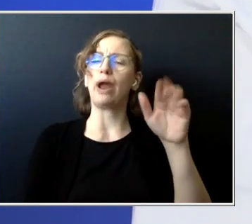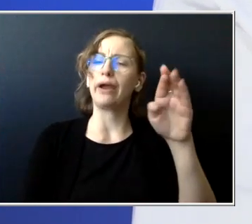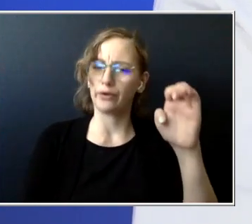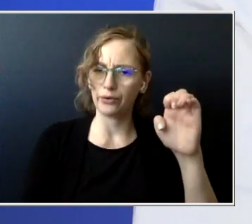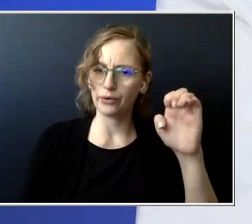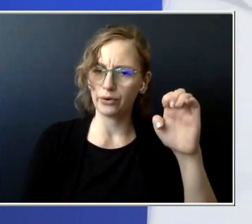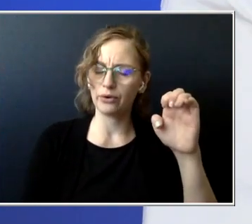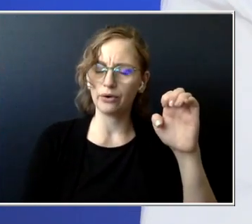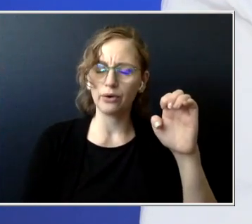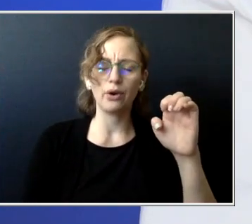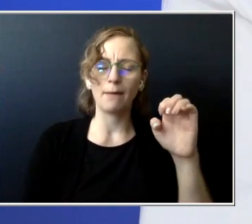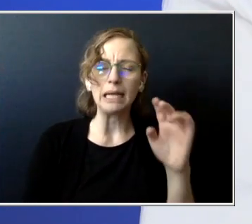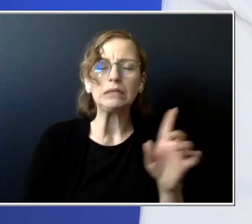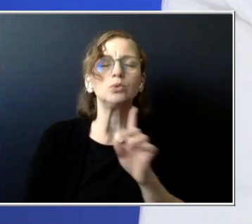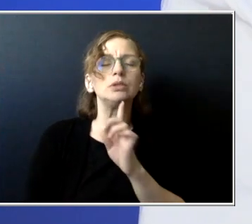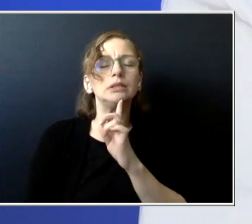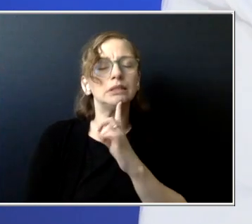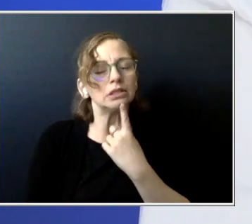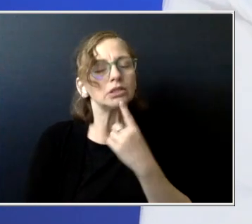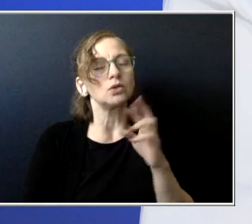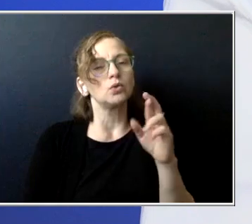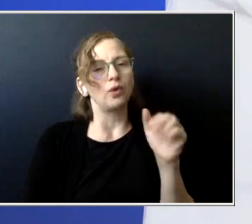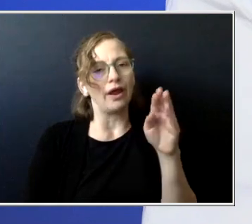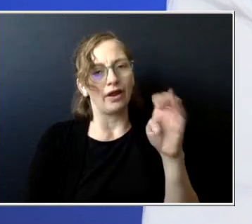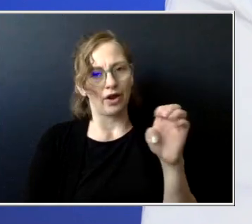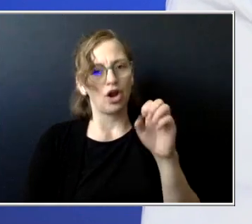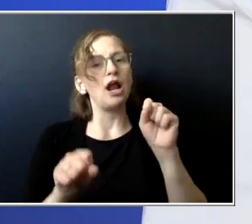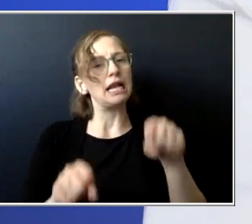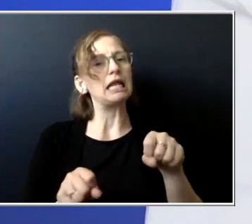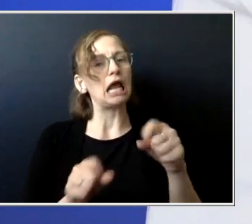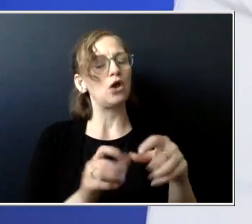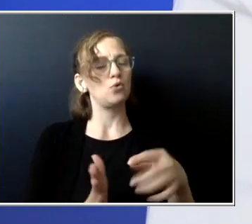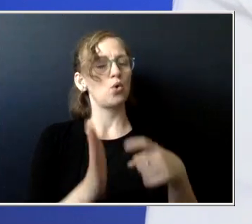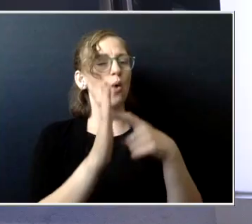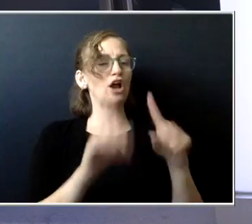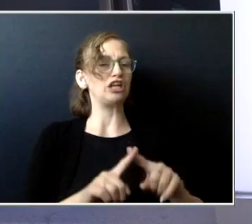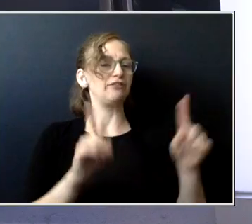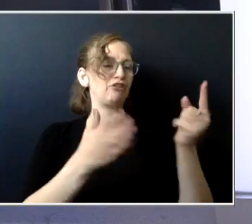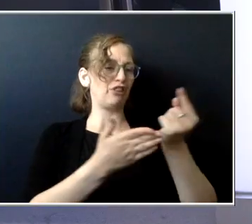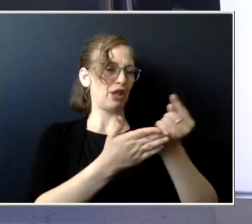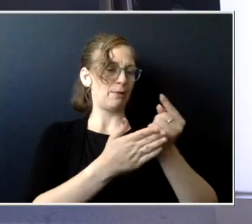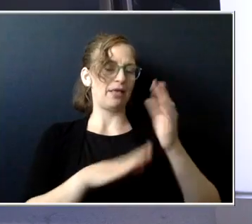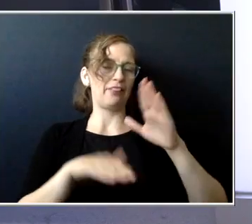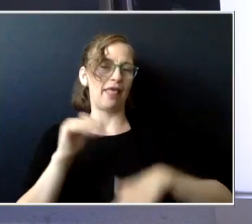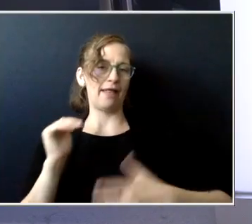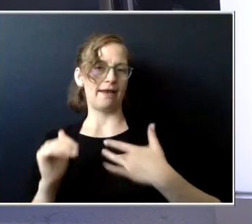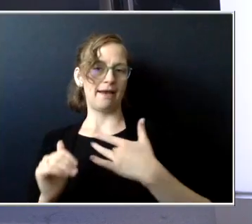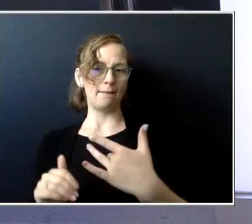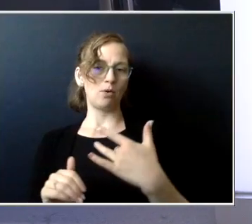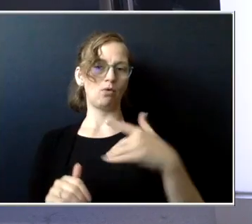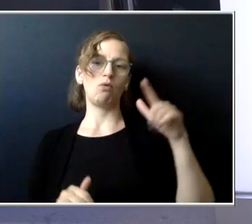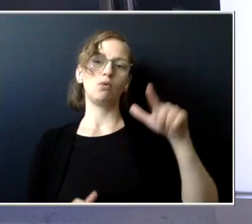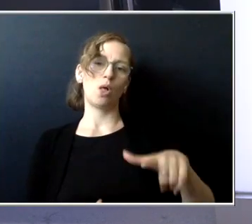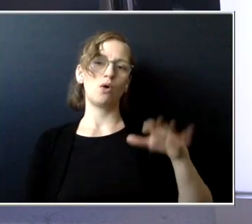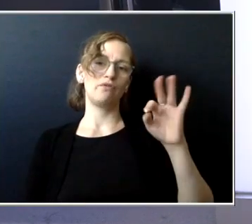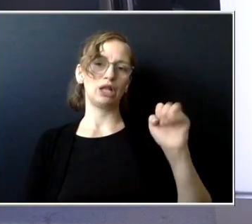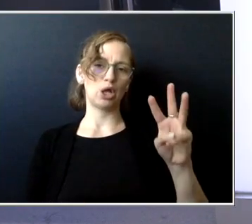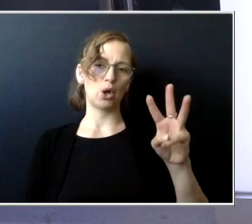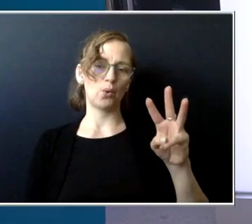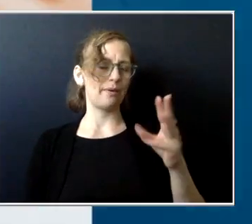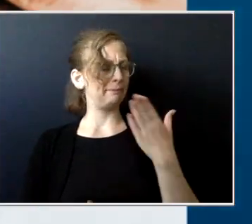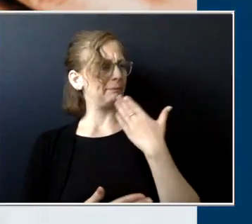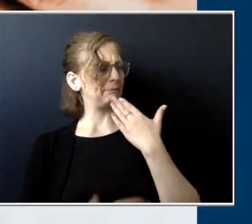that sort of can require different therapies than a conventional low flow alarm or something like that. Thanks for explaining that. Appreciate it. So we're here to